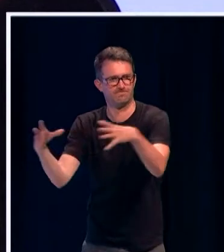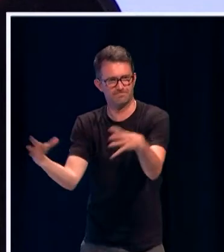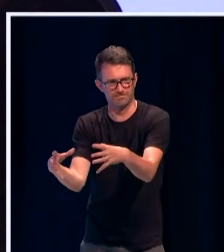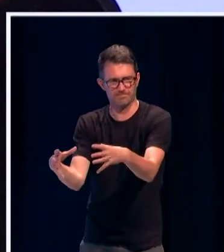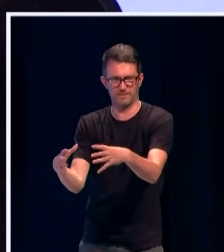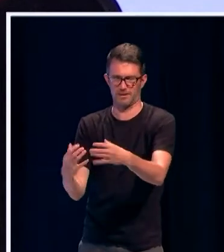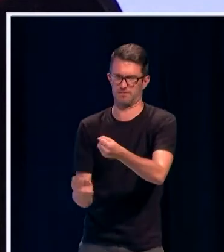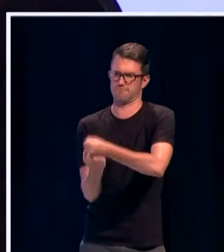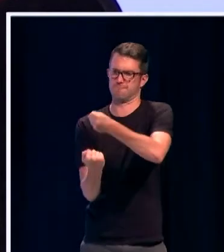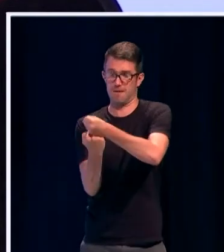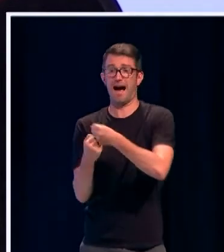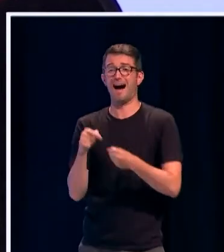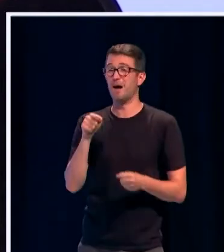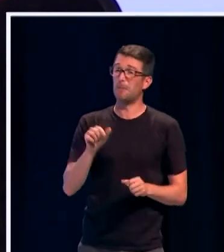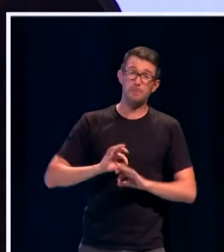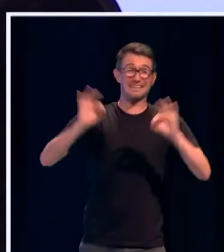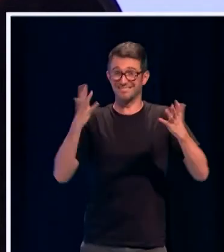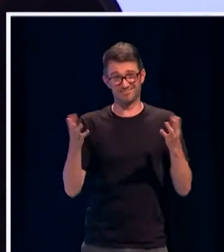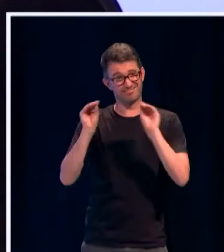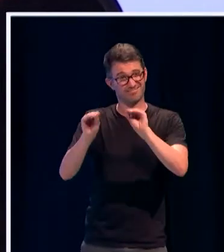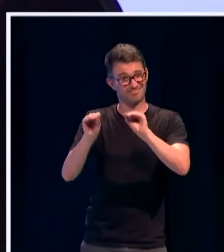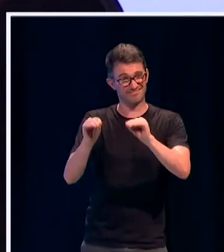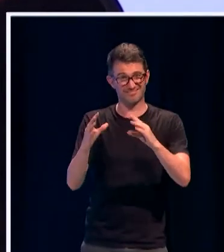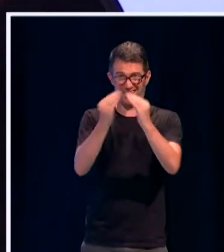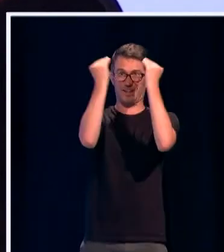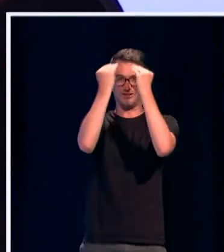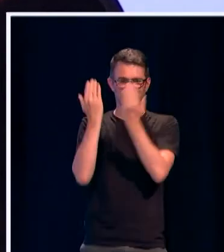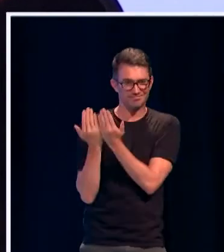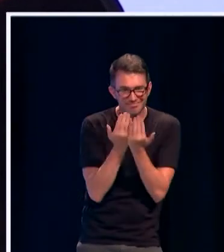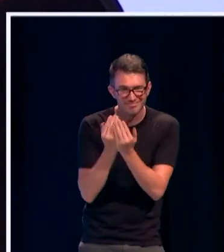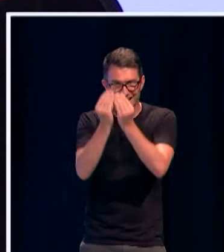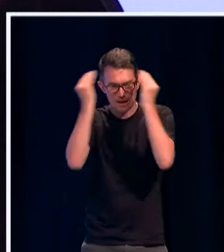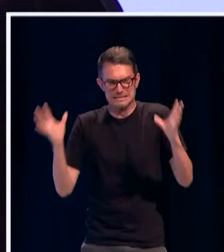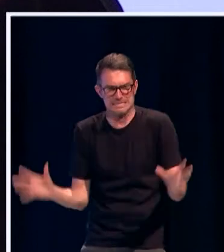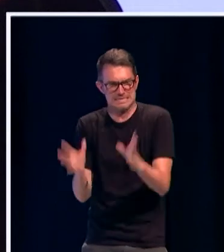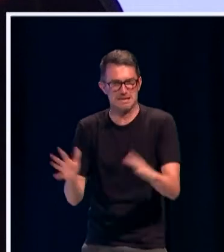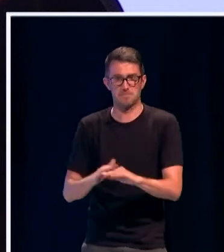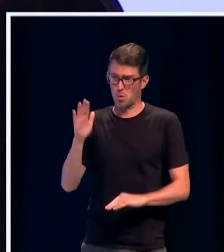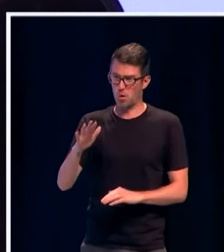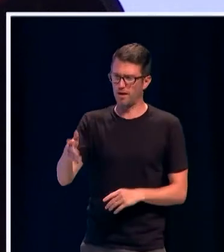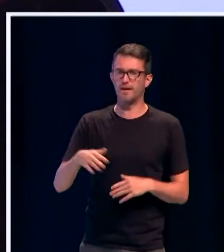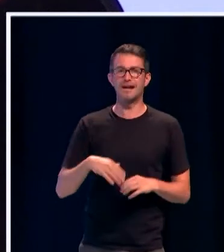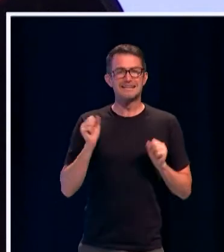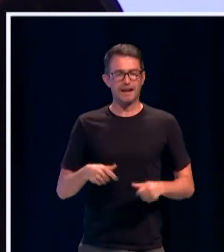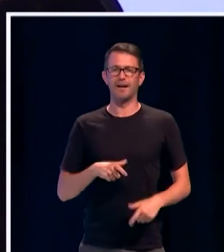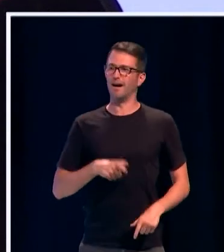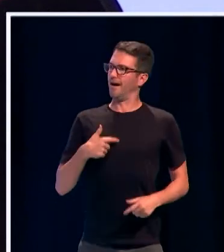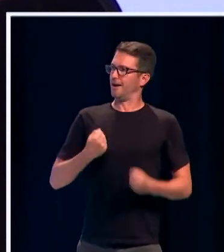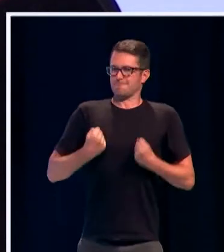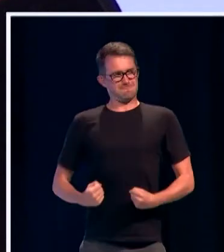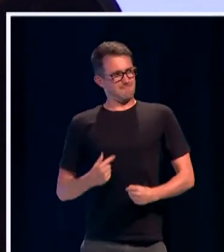build confidence, and they can go to the national. The national the linkage